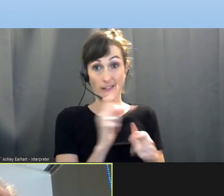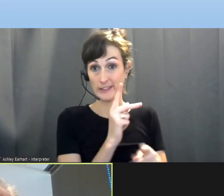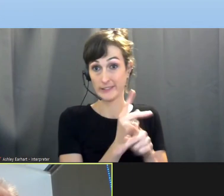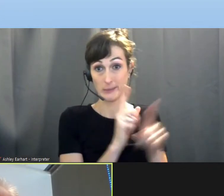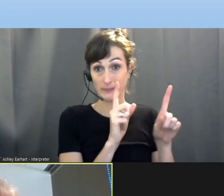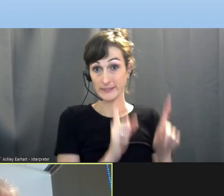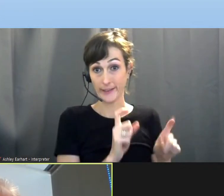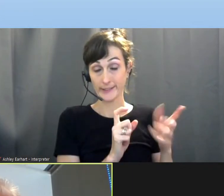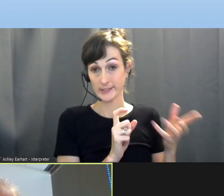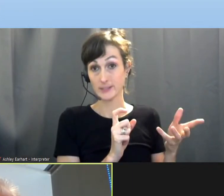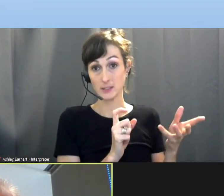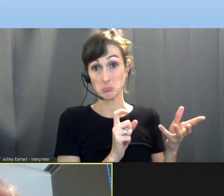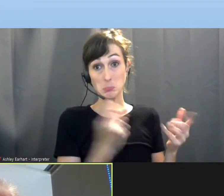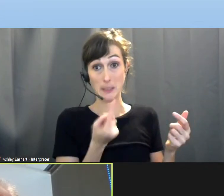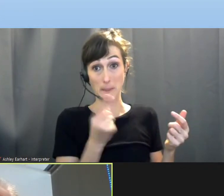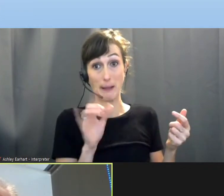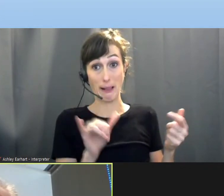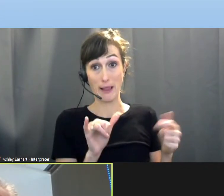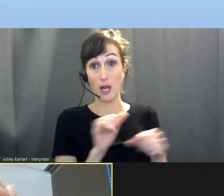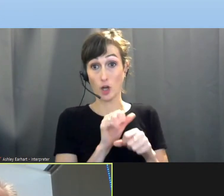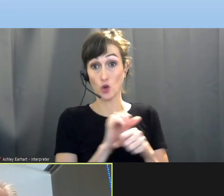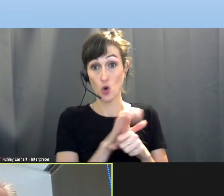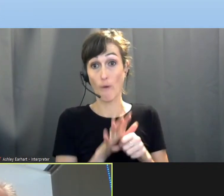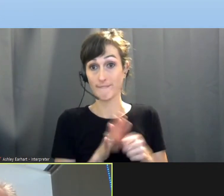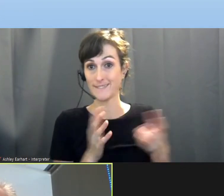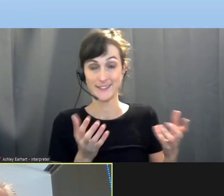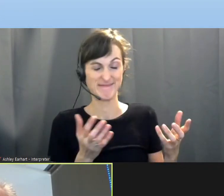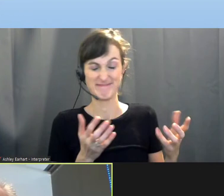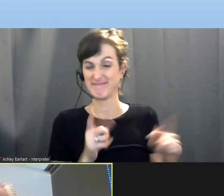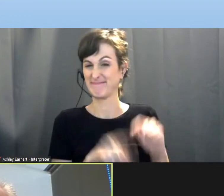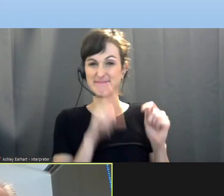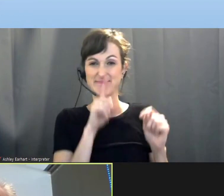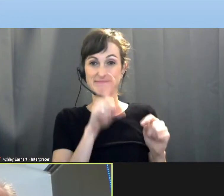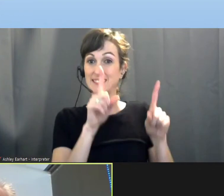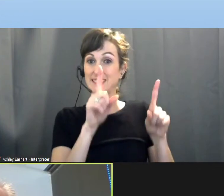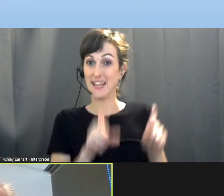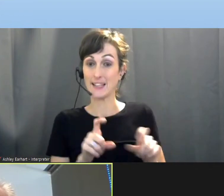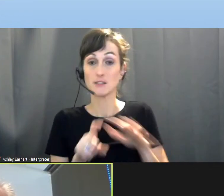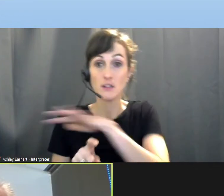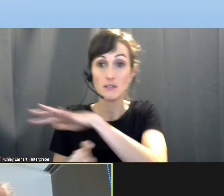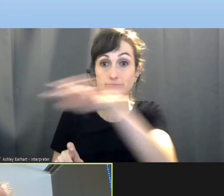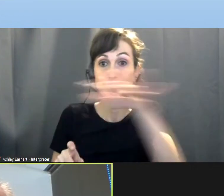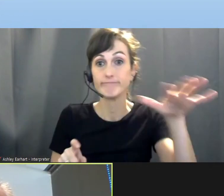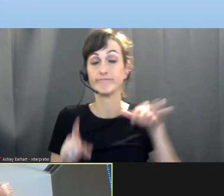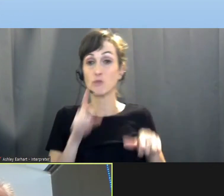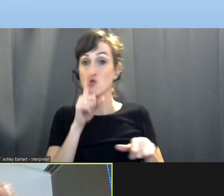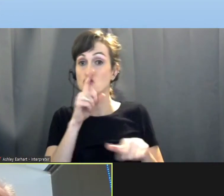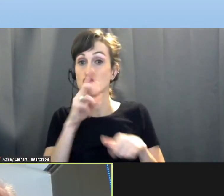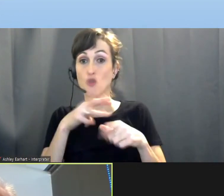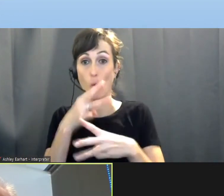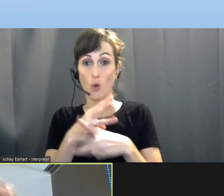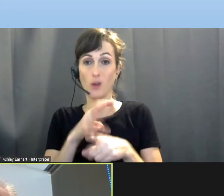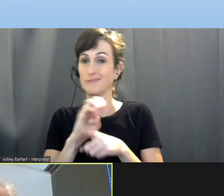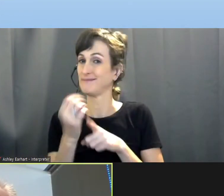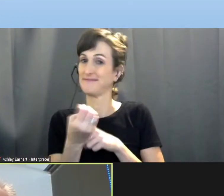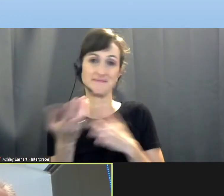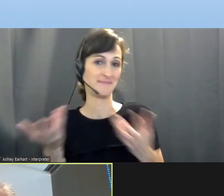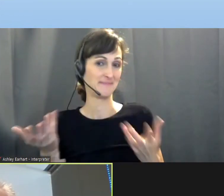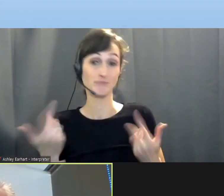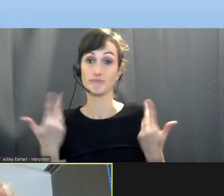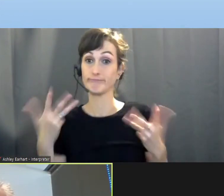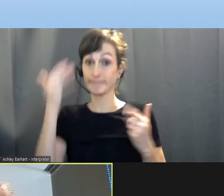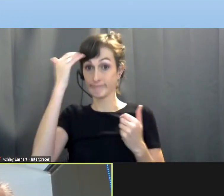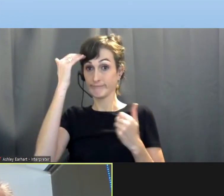testing. Is something like COVID-19. We can't really test that in a real world environment, but what we do know, based on